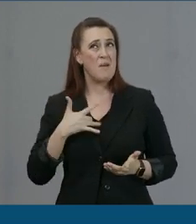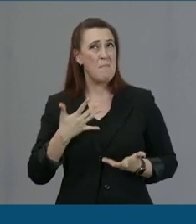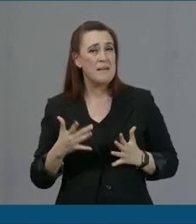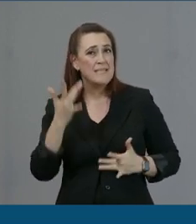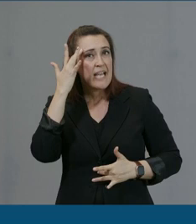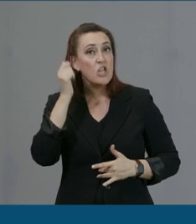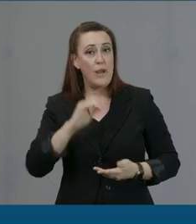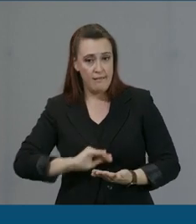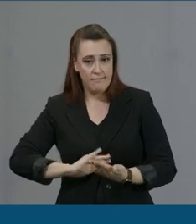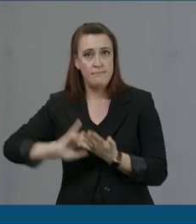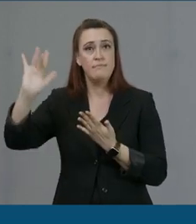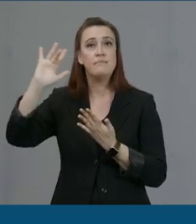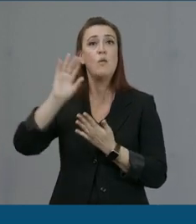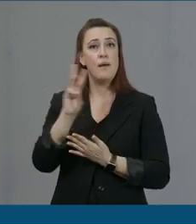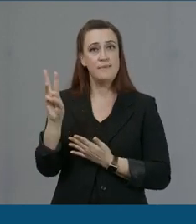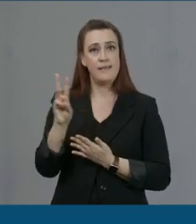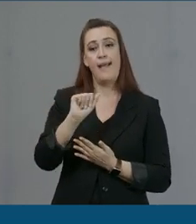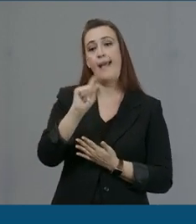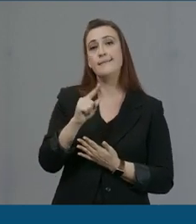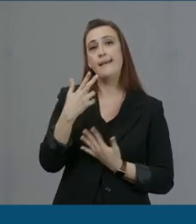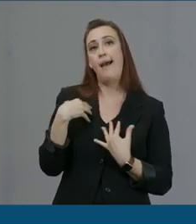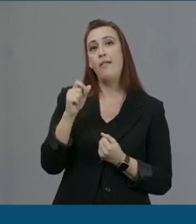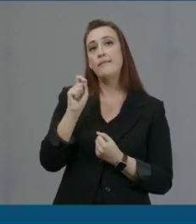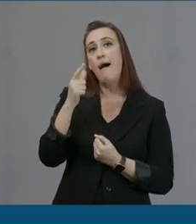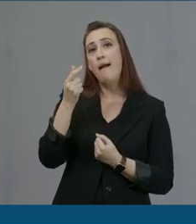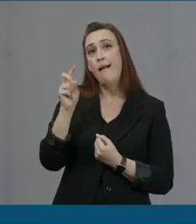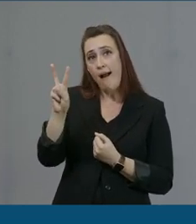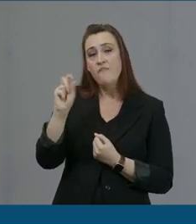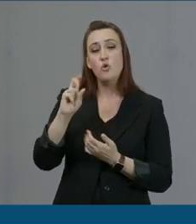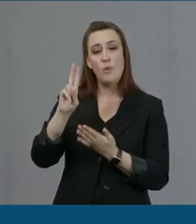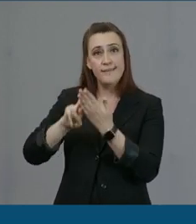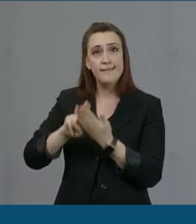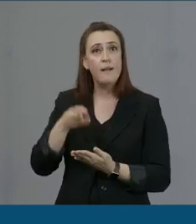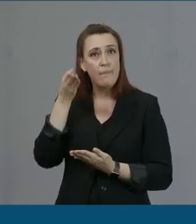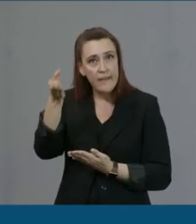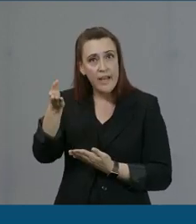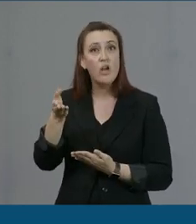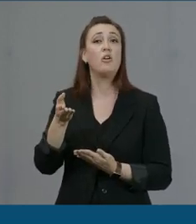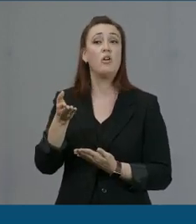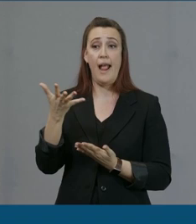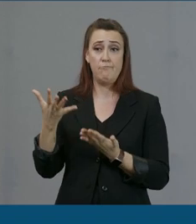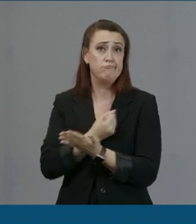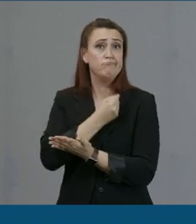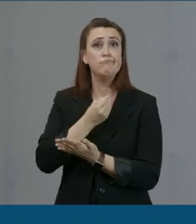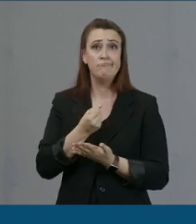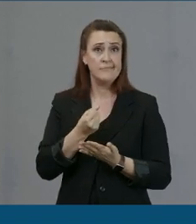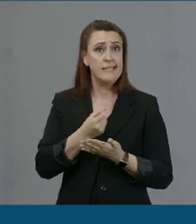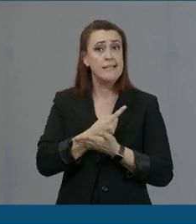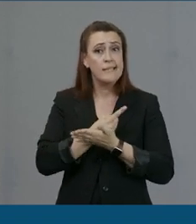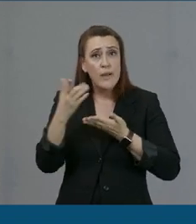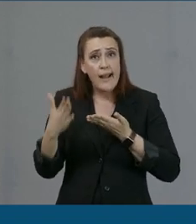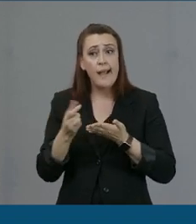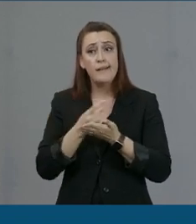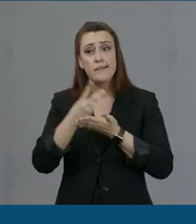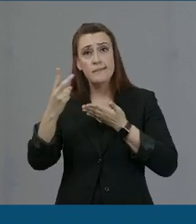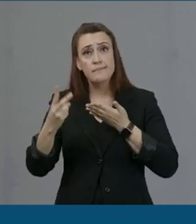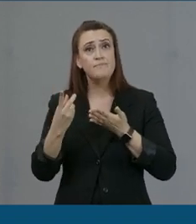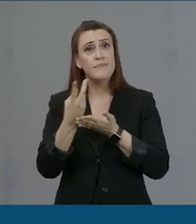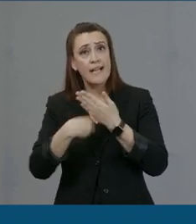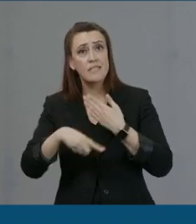azhealth.gov and sign up for one of these tests. The next two Saturdays will be a major expansion of this